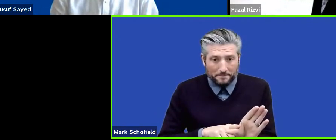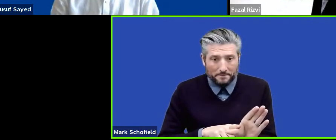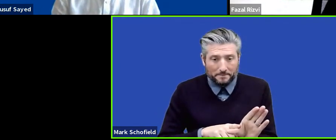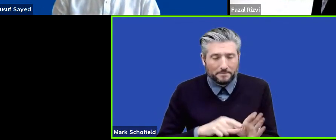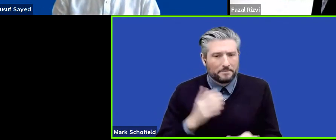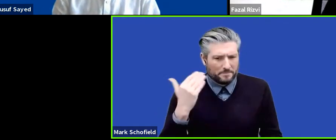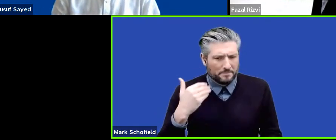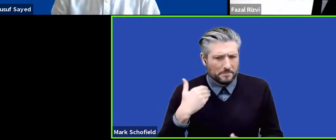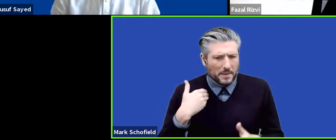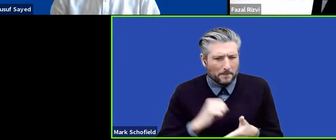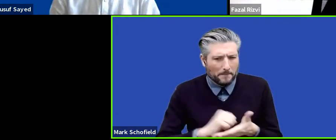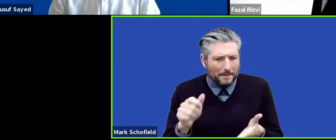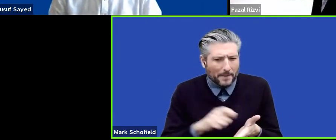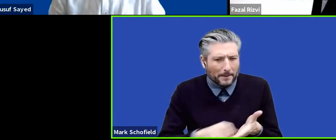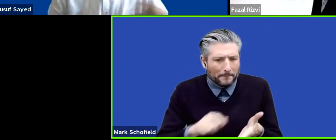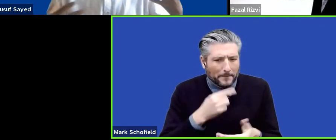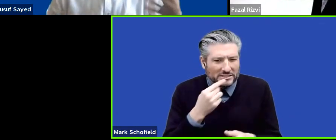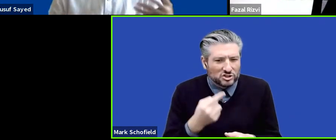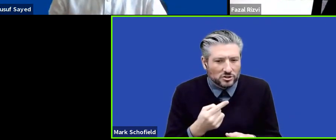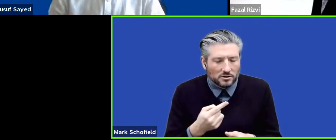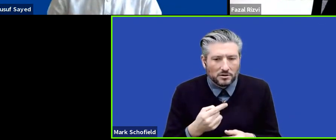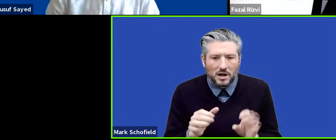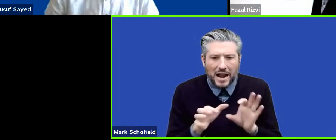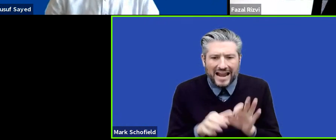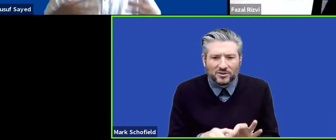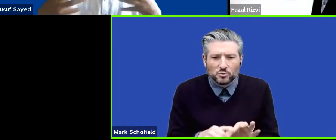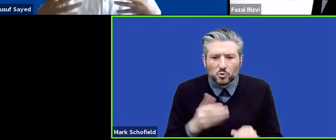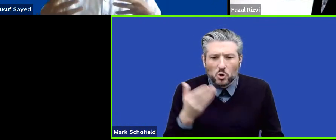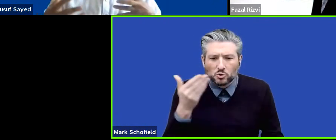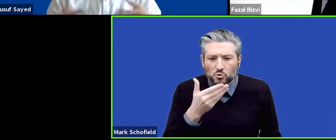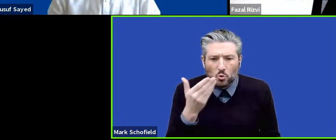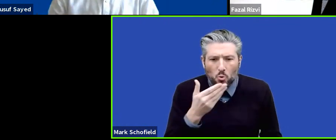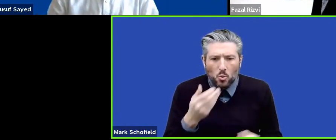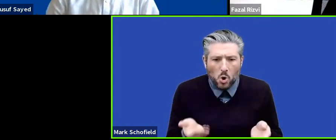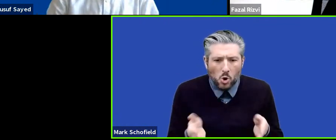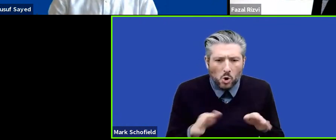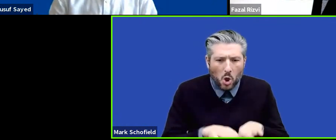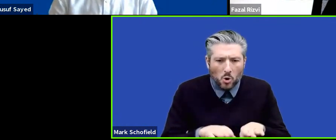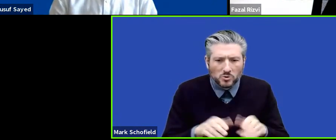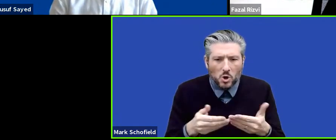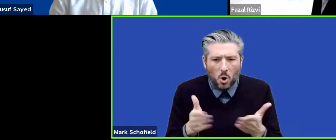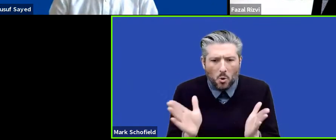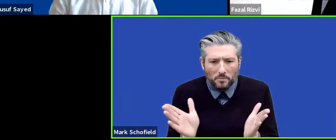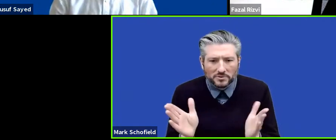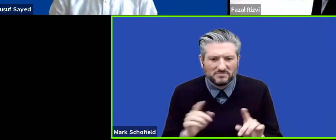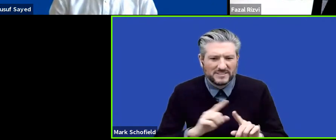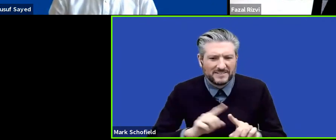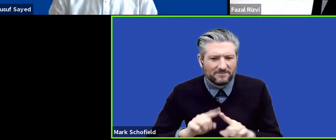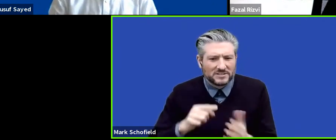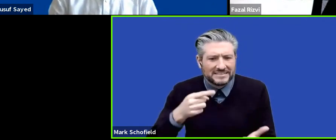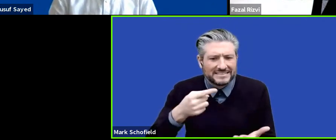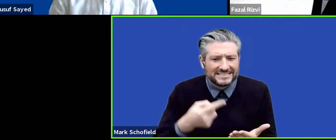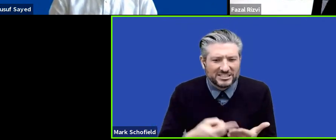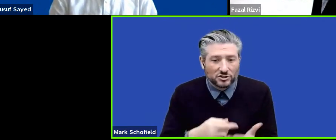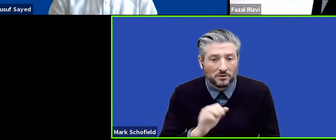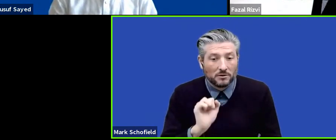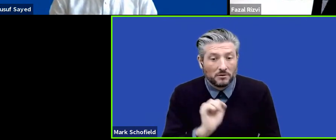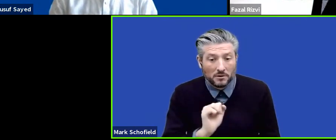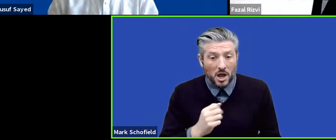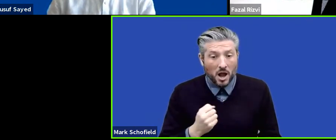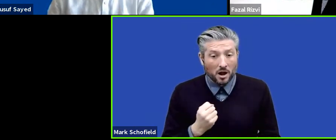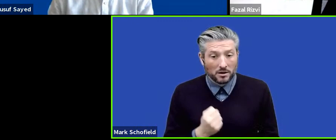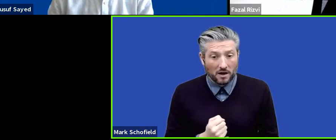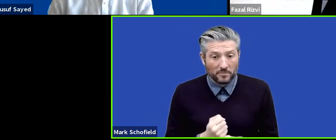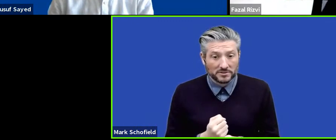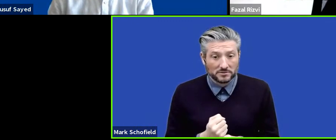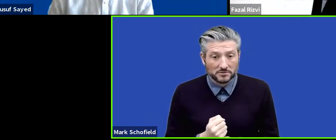the debate around the opening and reopening schools, who began to engage in dialogue, which the government